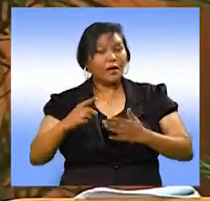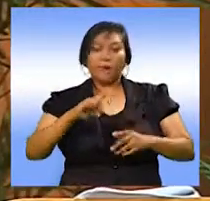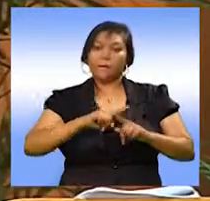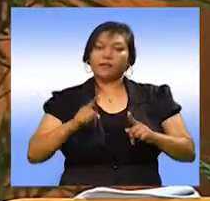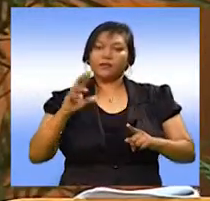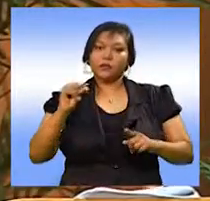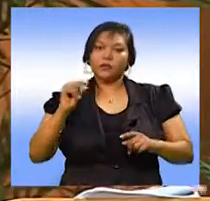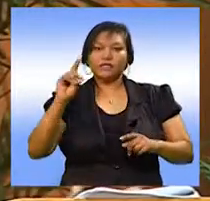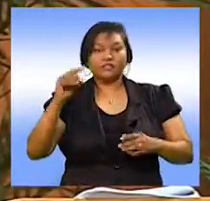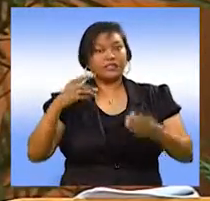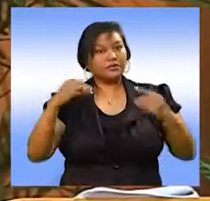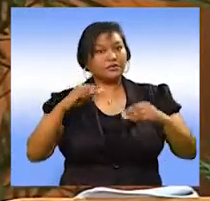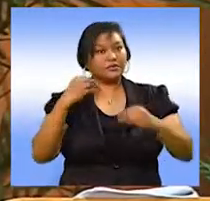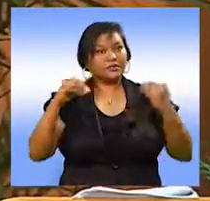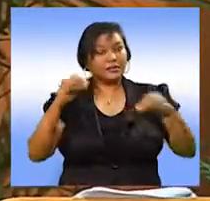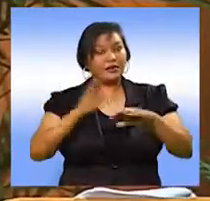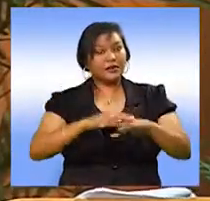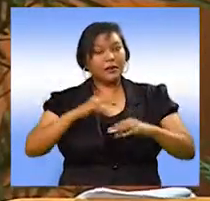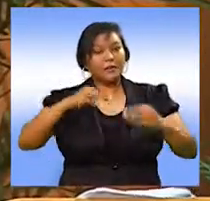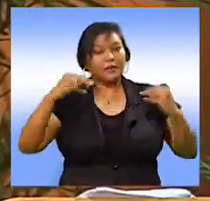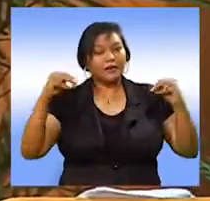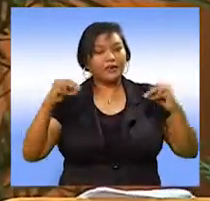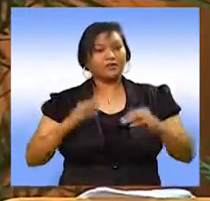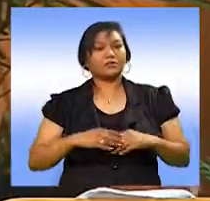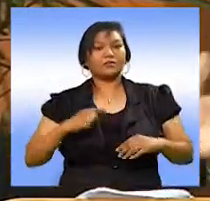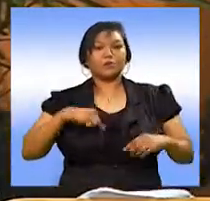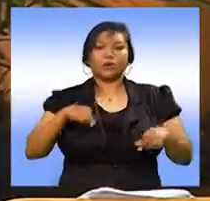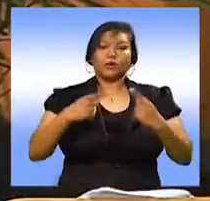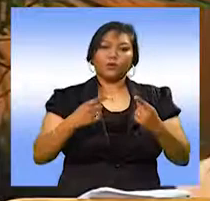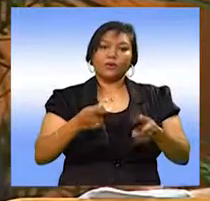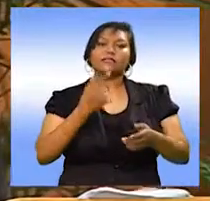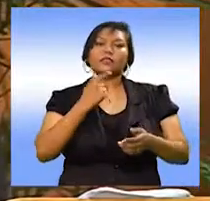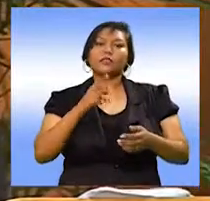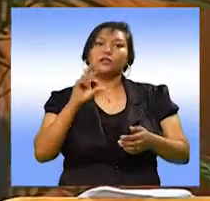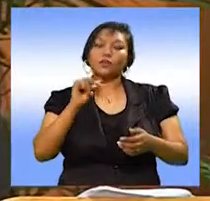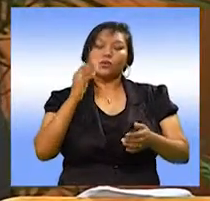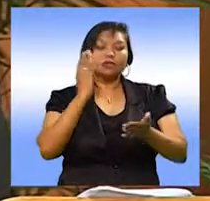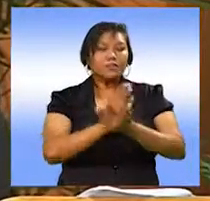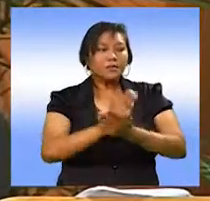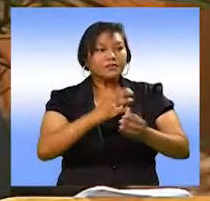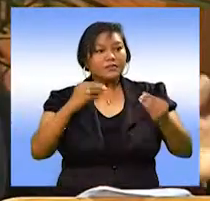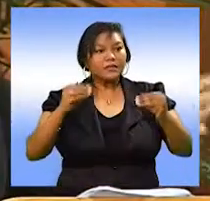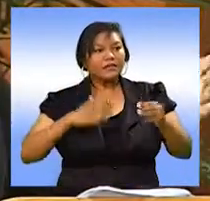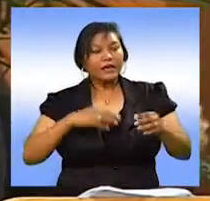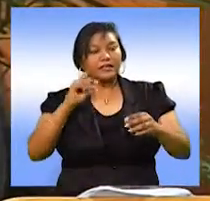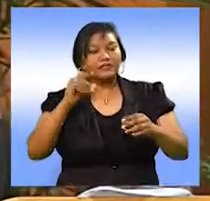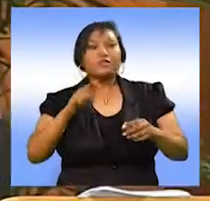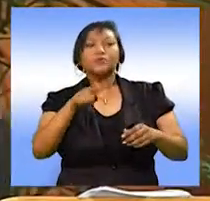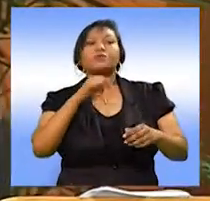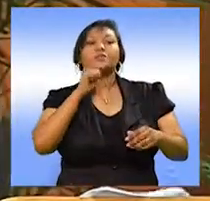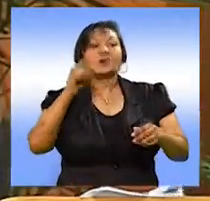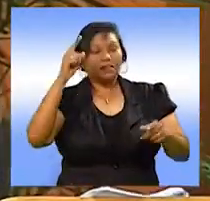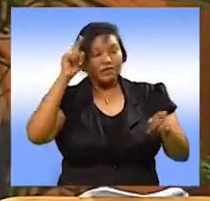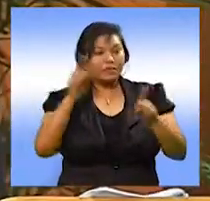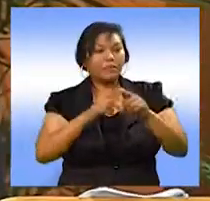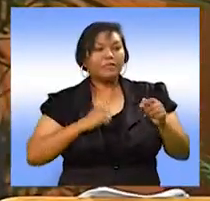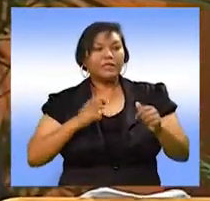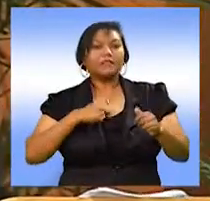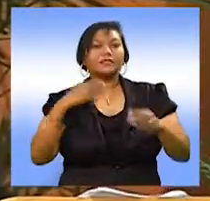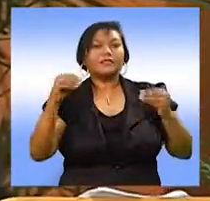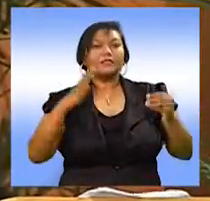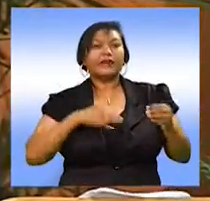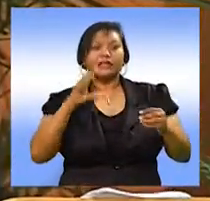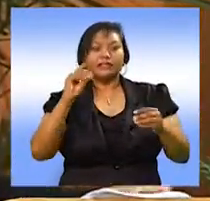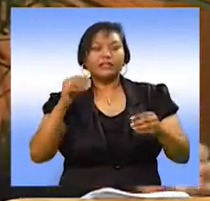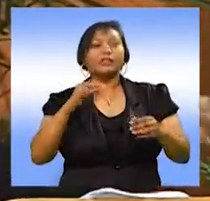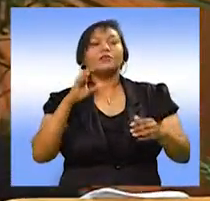is there. So I go up to the gentleman and I say, you have to remove these DVDs. You don't have permission to be selling these DVDs. This is